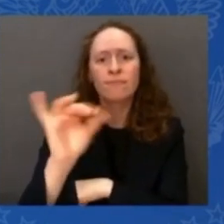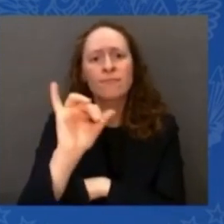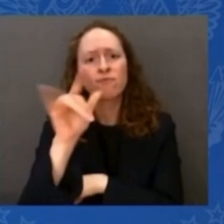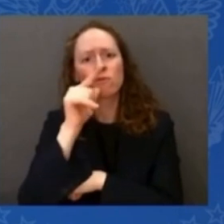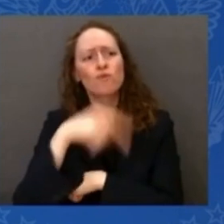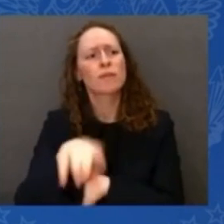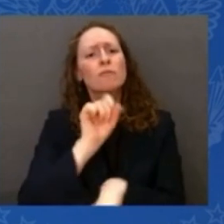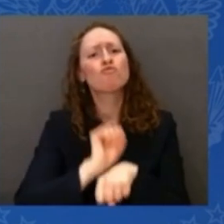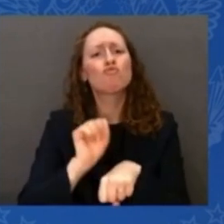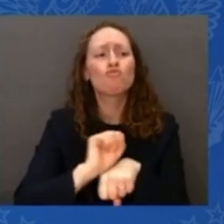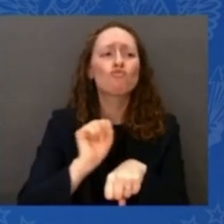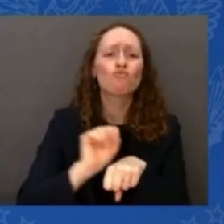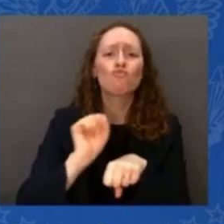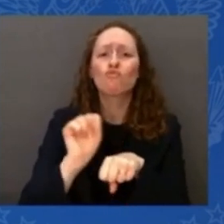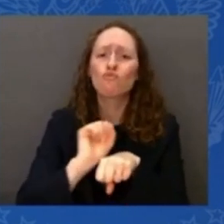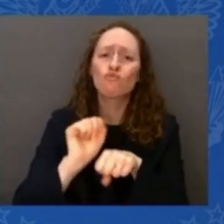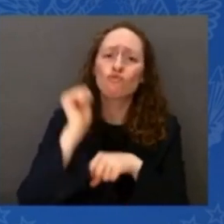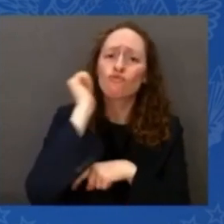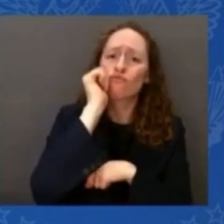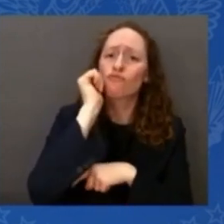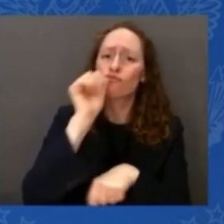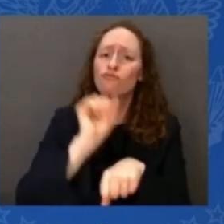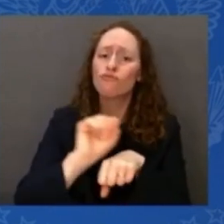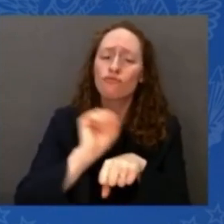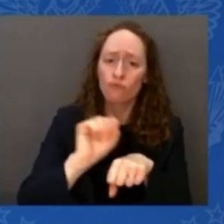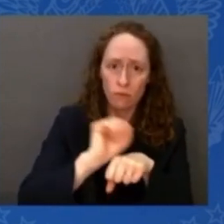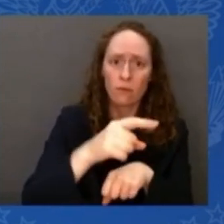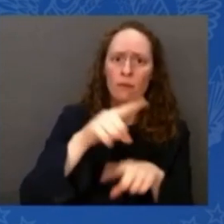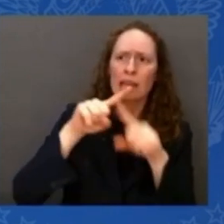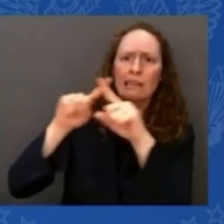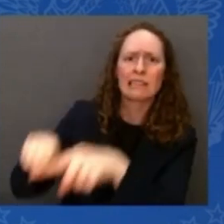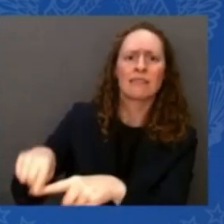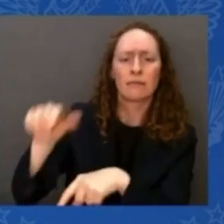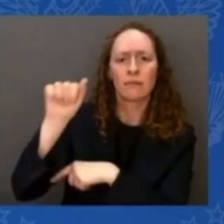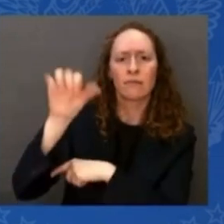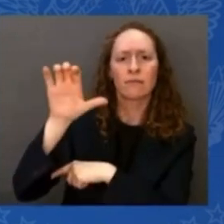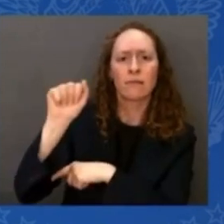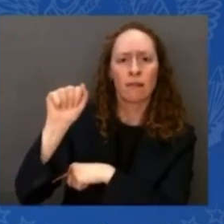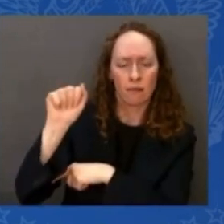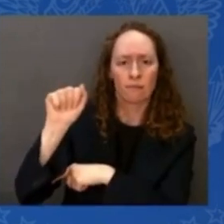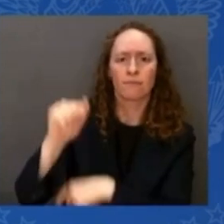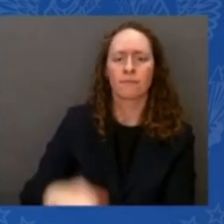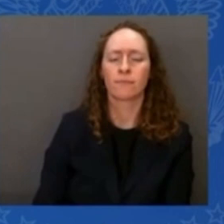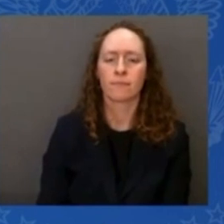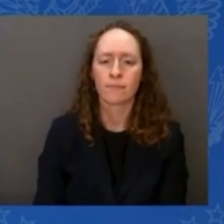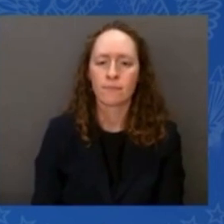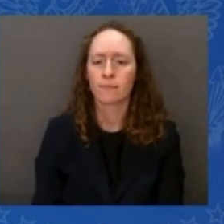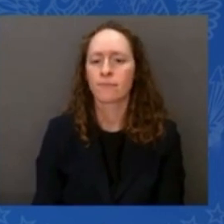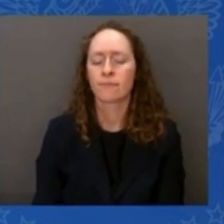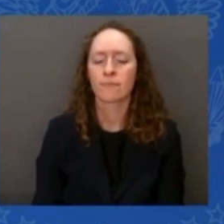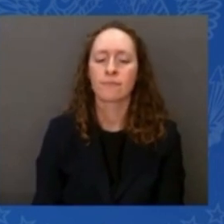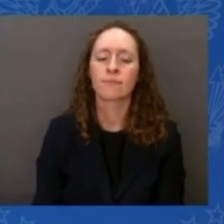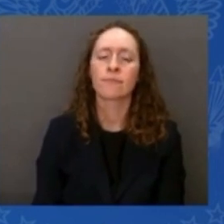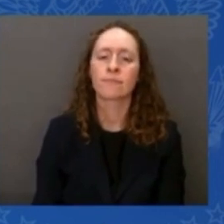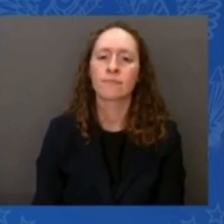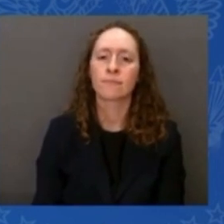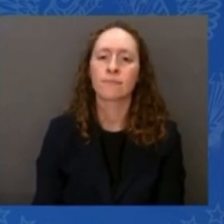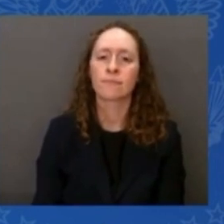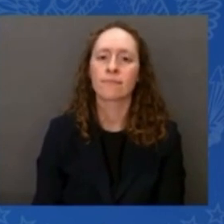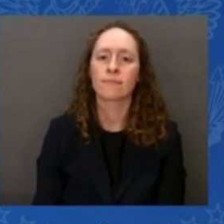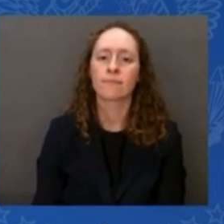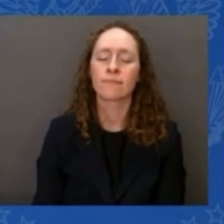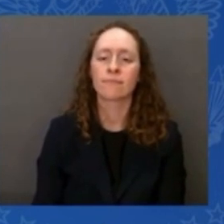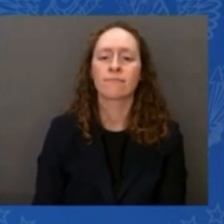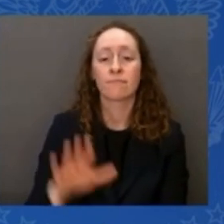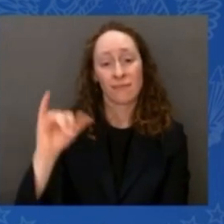ACA marketplace. Even if they did manage to keep their health insurance, it would cost them thousands of dollars more per year